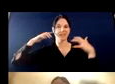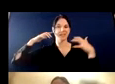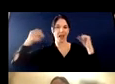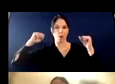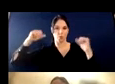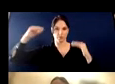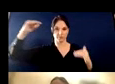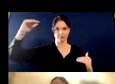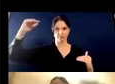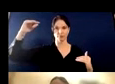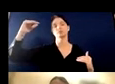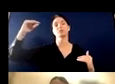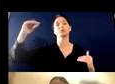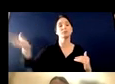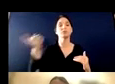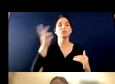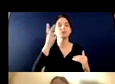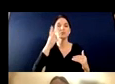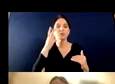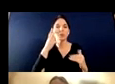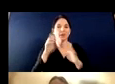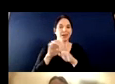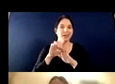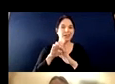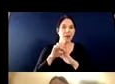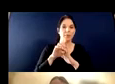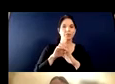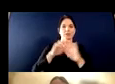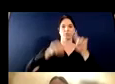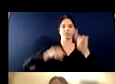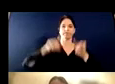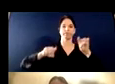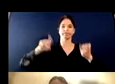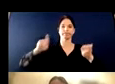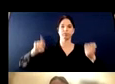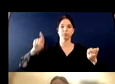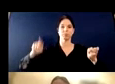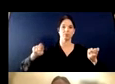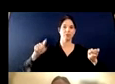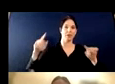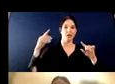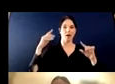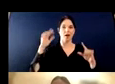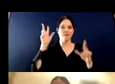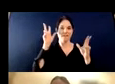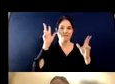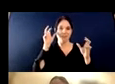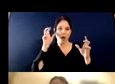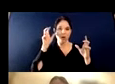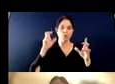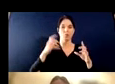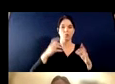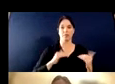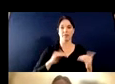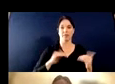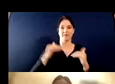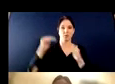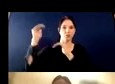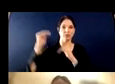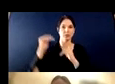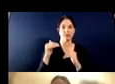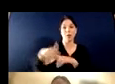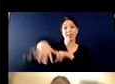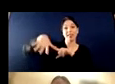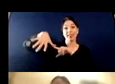some examples of sounds at various intensity levels or volume levels. So leaves rustling is